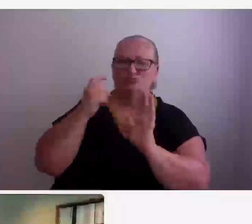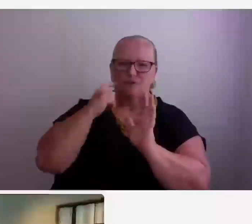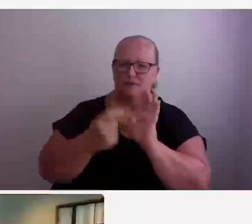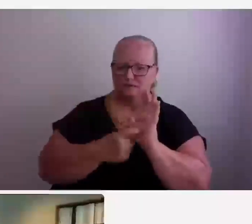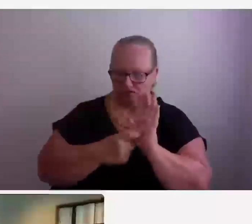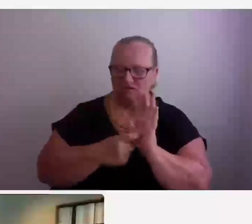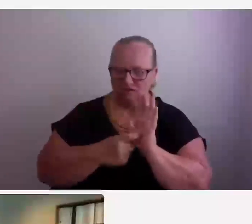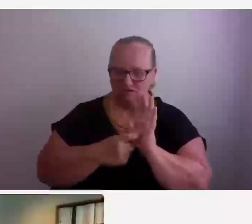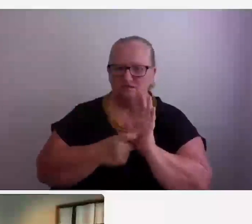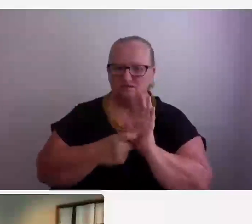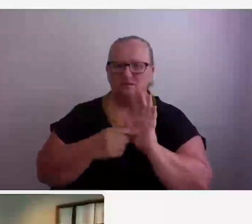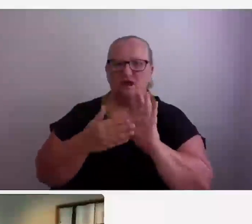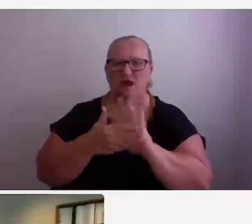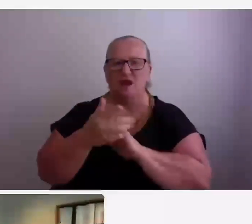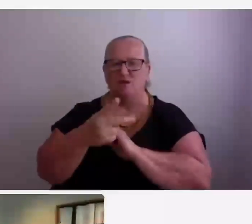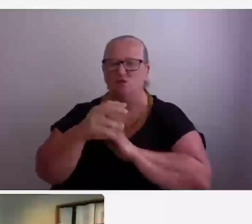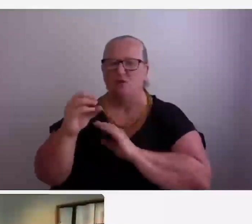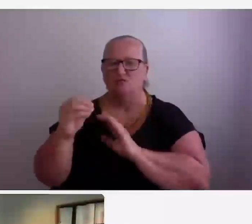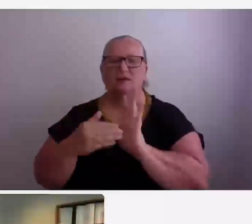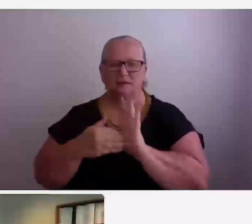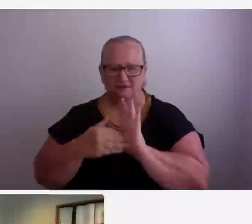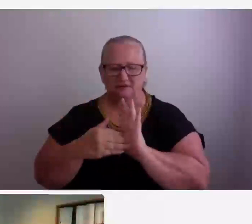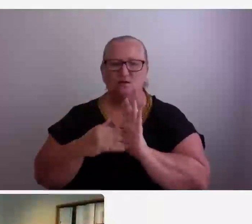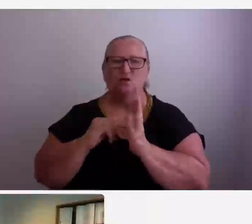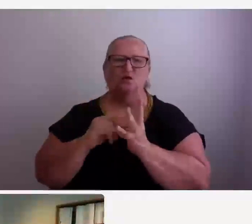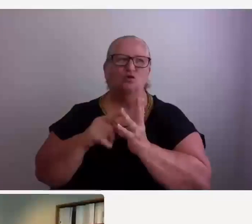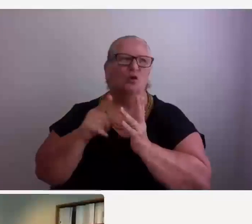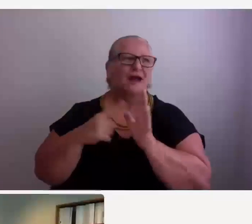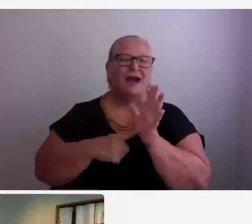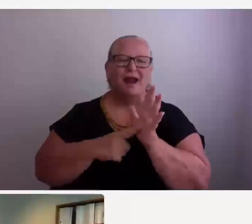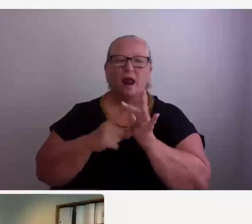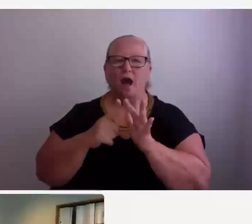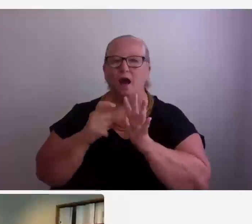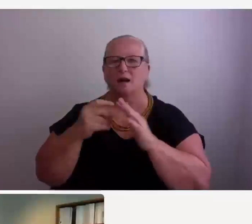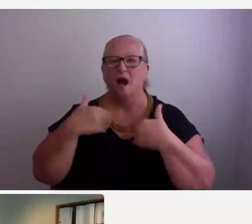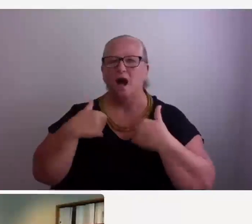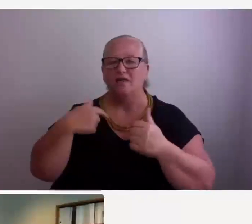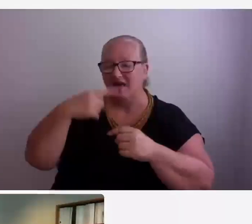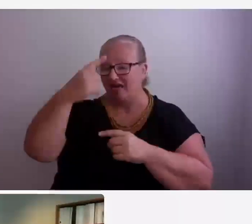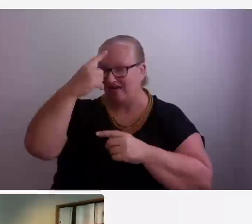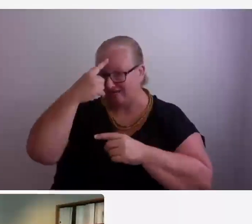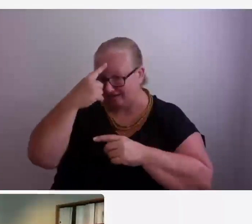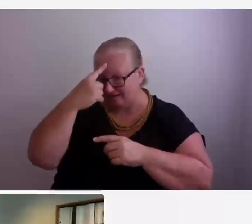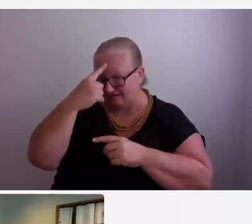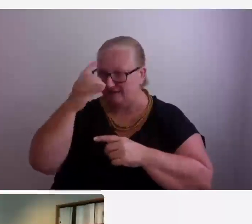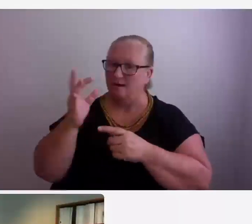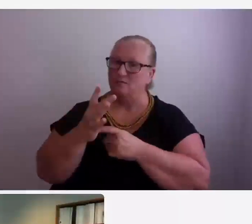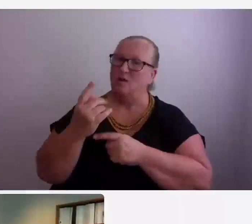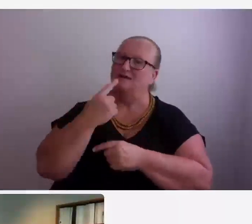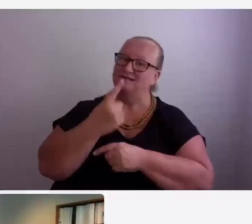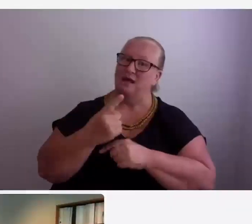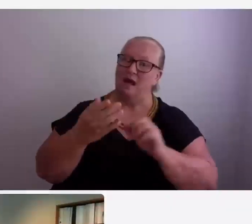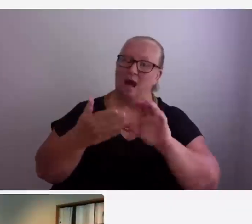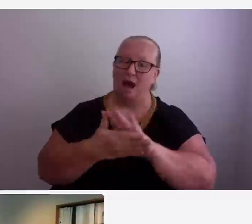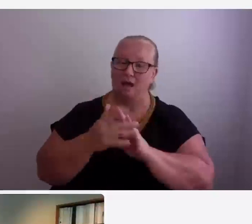are included in the 200 minutes. Allied health, I think it's important to note that existing legislation under the Aged